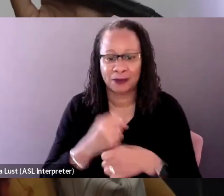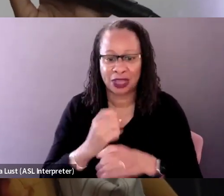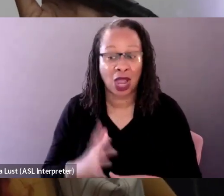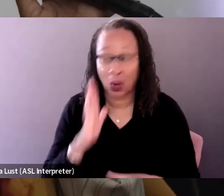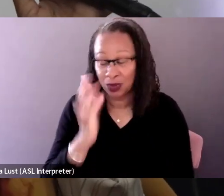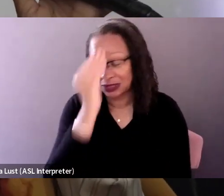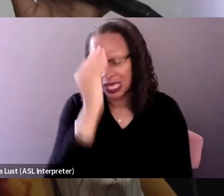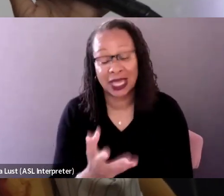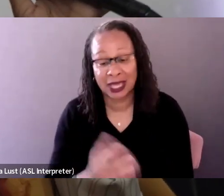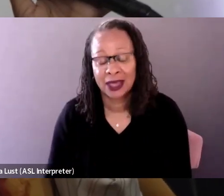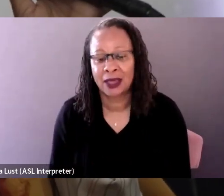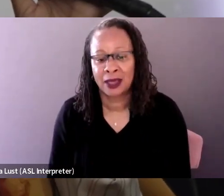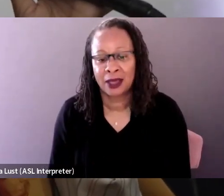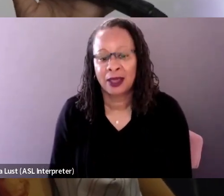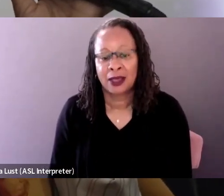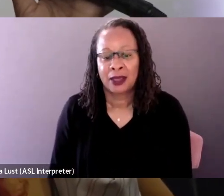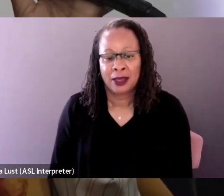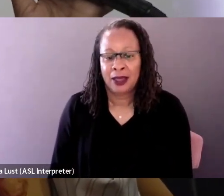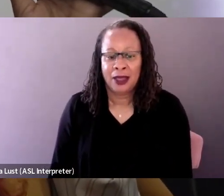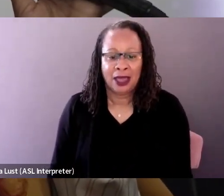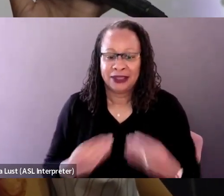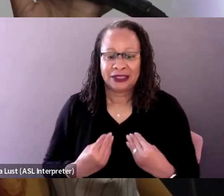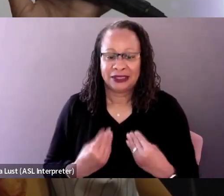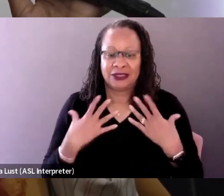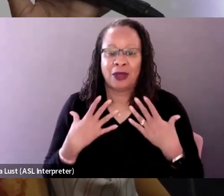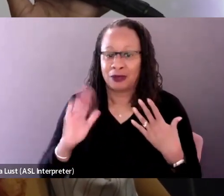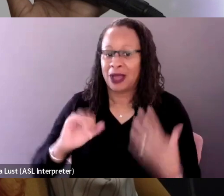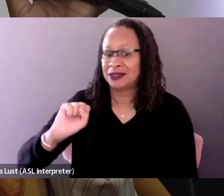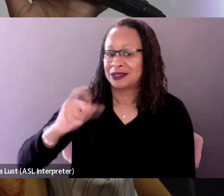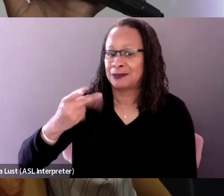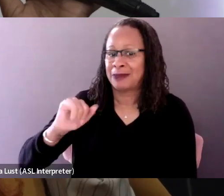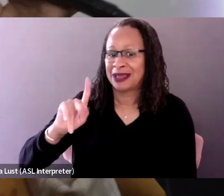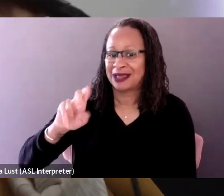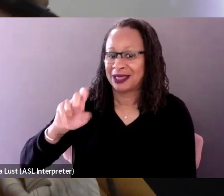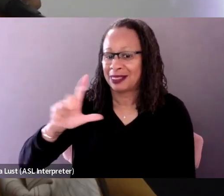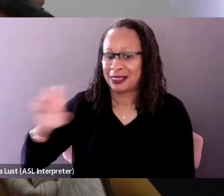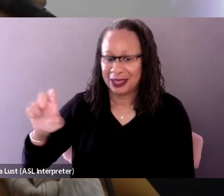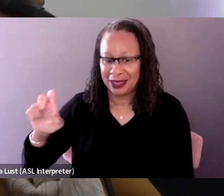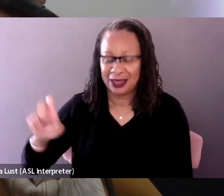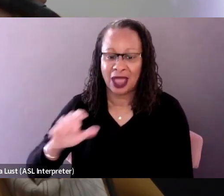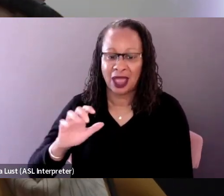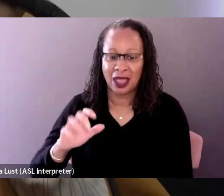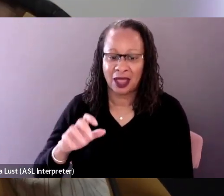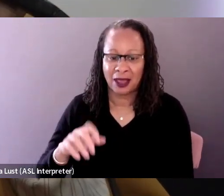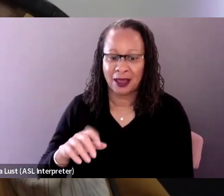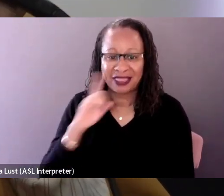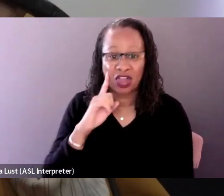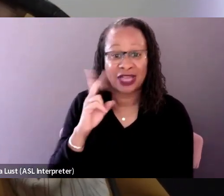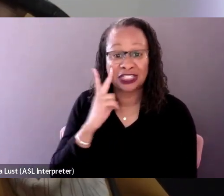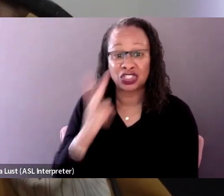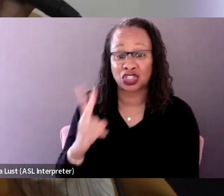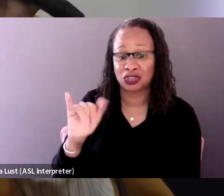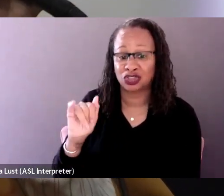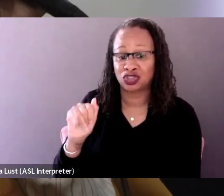I was very inspired by Spike Lee. And so I had seen, I think Jason actually probably told me about